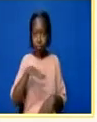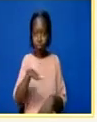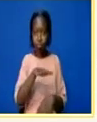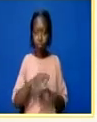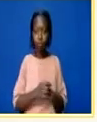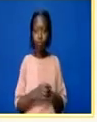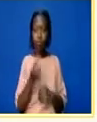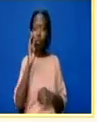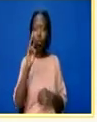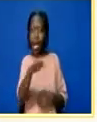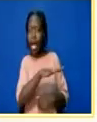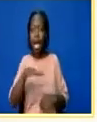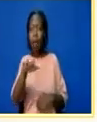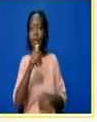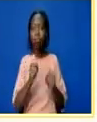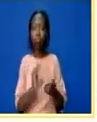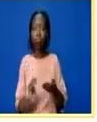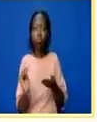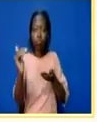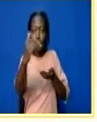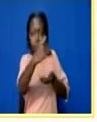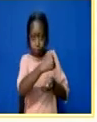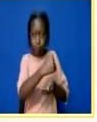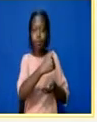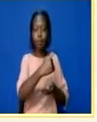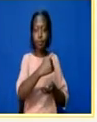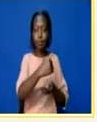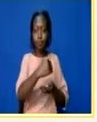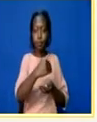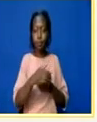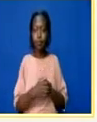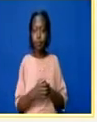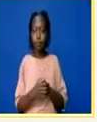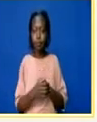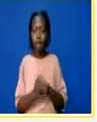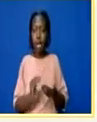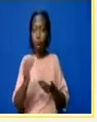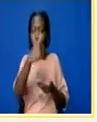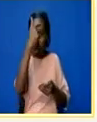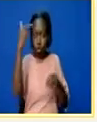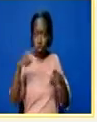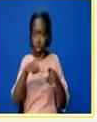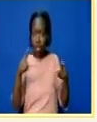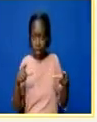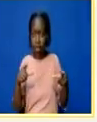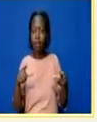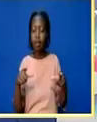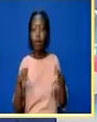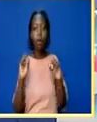body that is enclosed mm-hmm. or partially enclosed mm-hmm. by land. So,